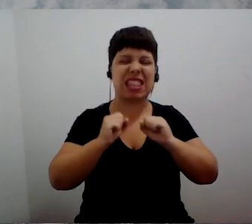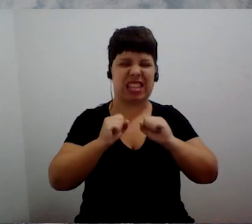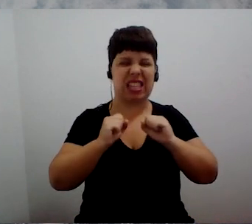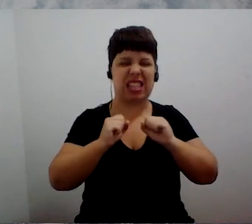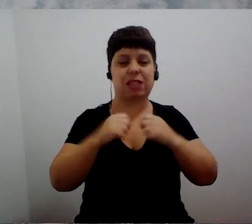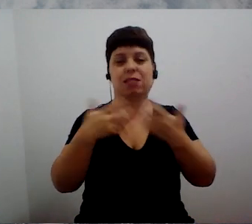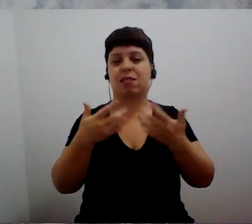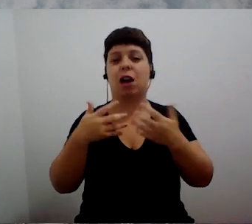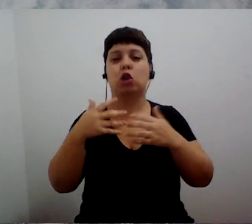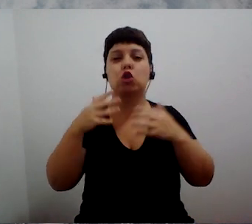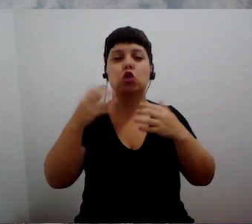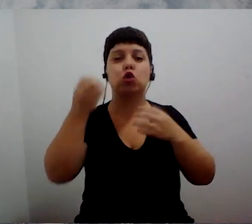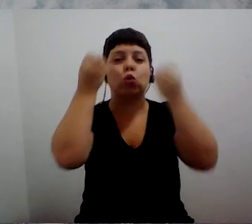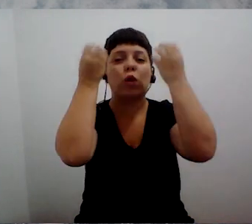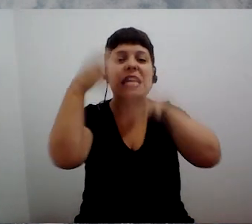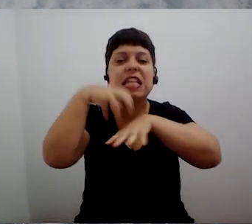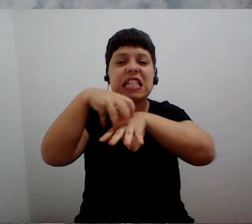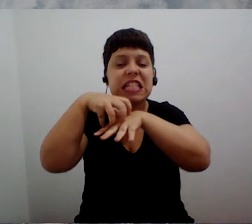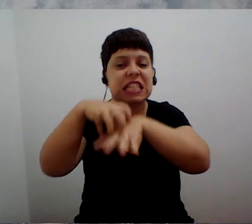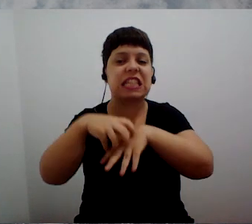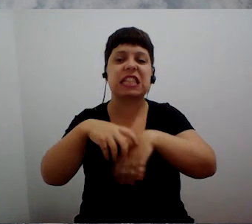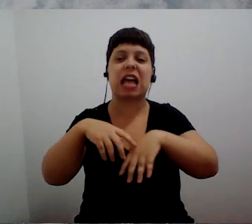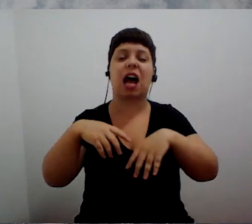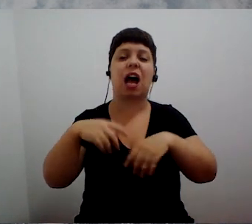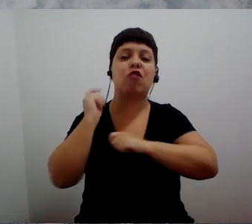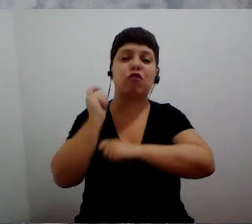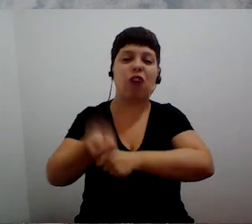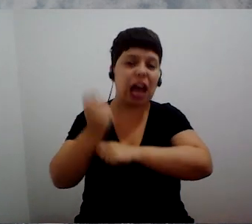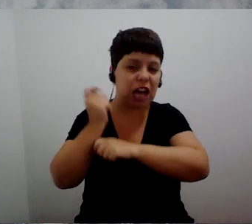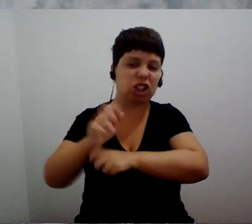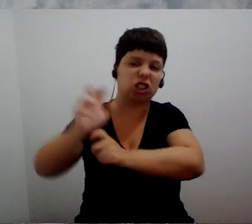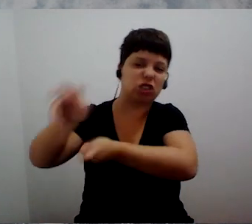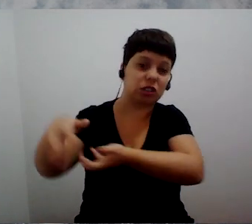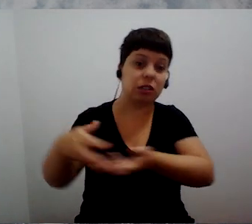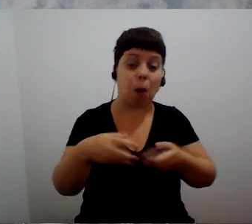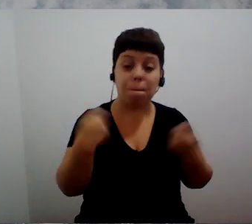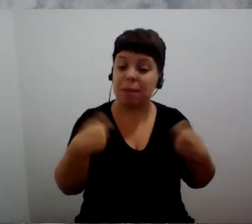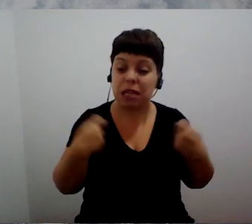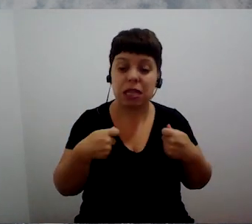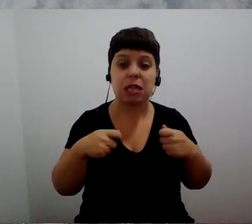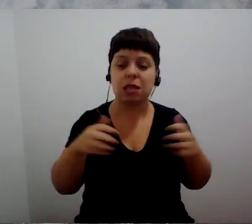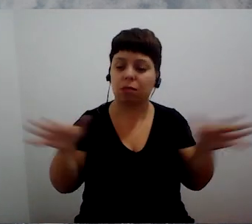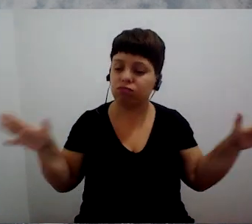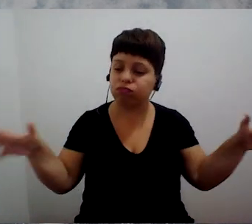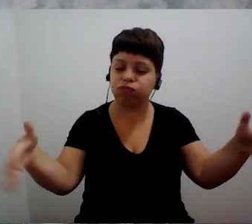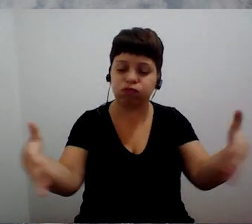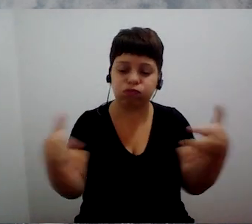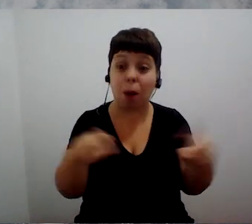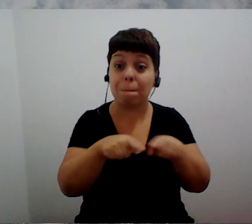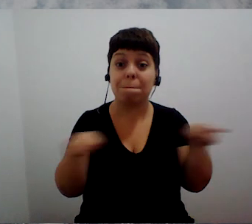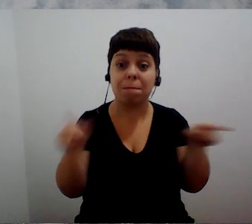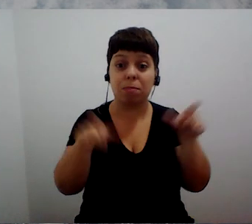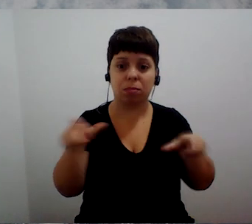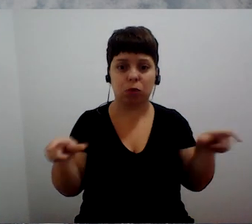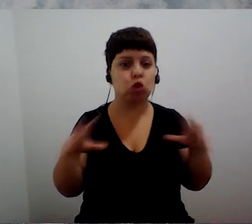fishing, energy, and so on. We need to involve all relevant stakeholders and improve both vertical as well